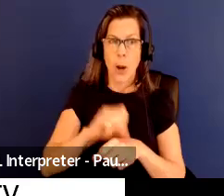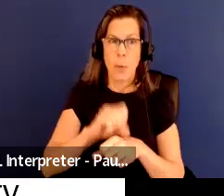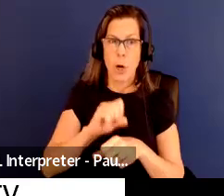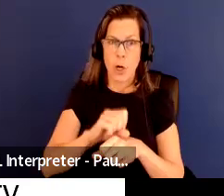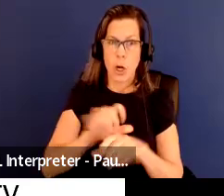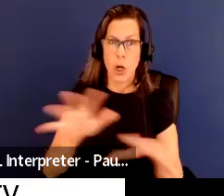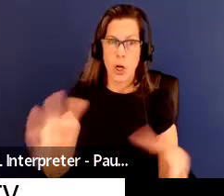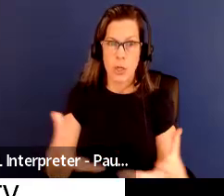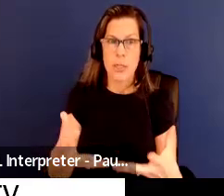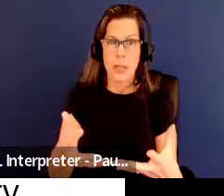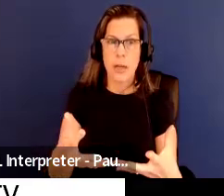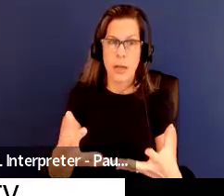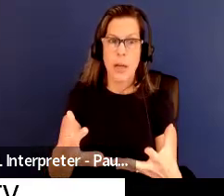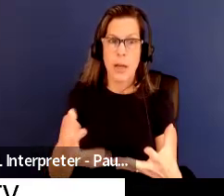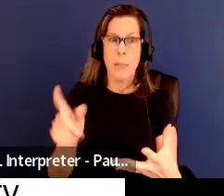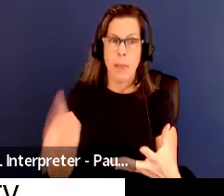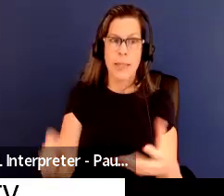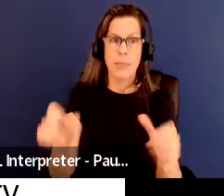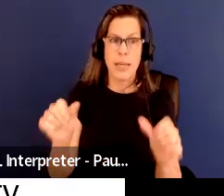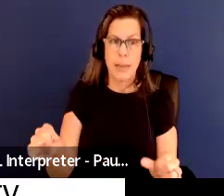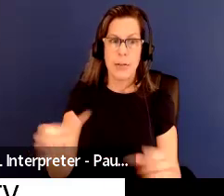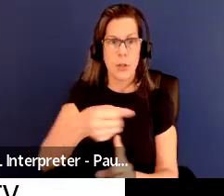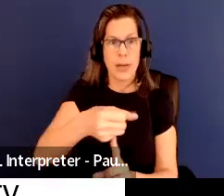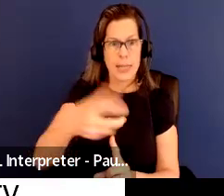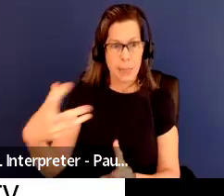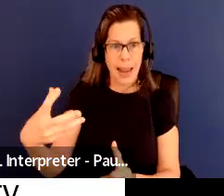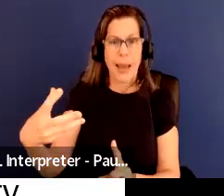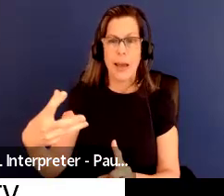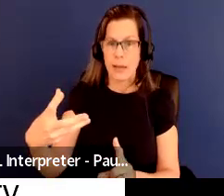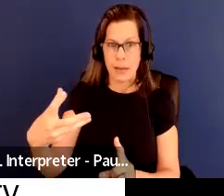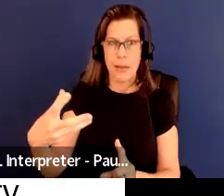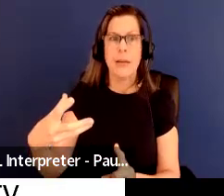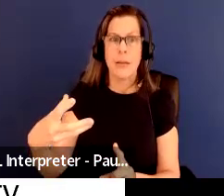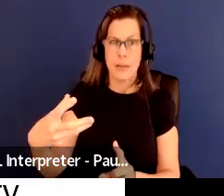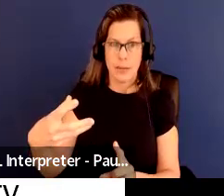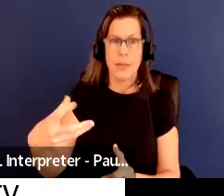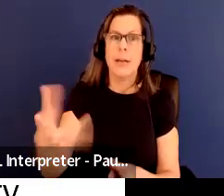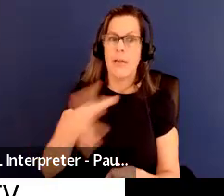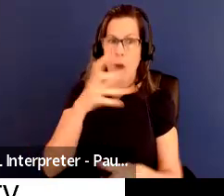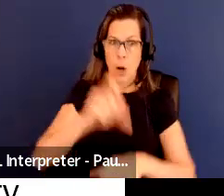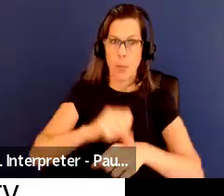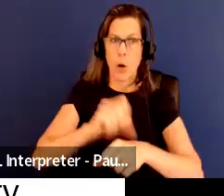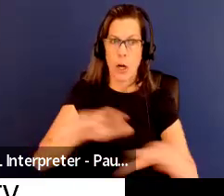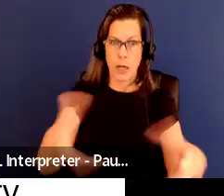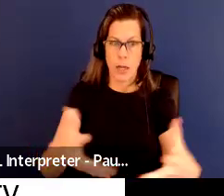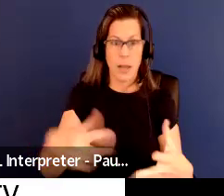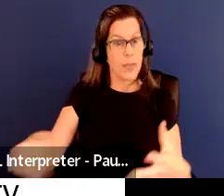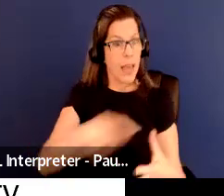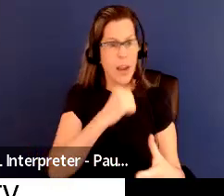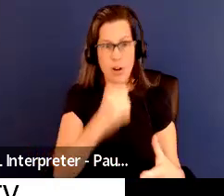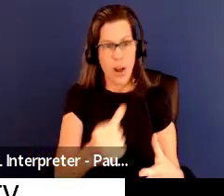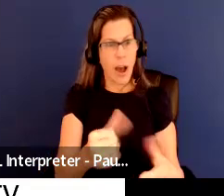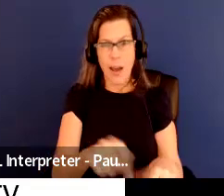of existing farm worker population. They are not the criminals. The